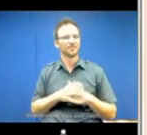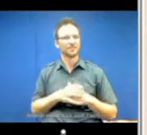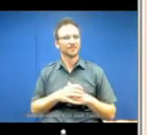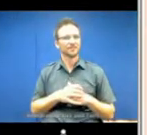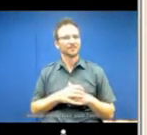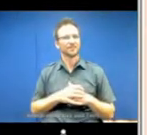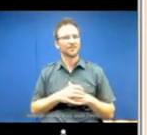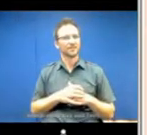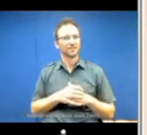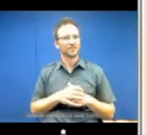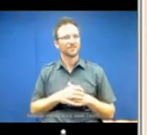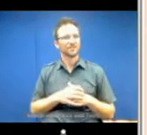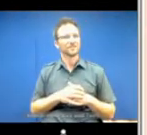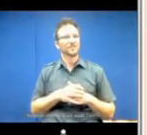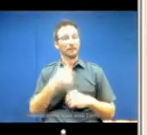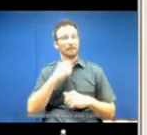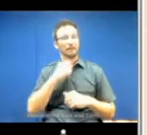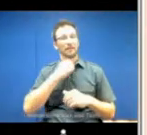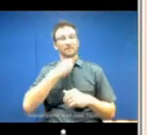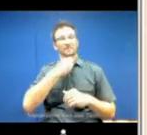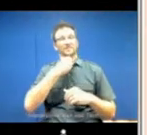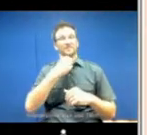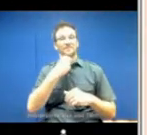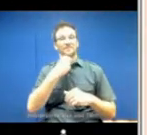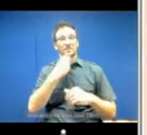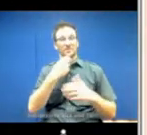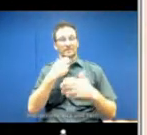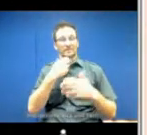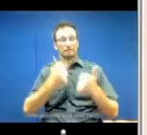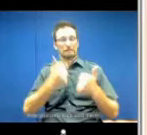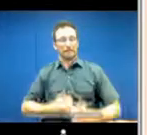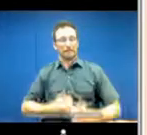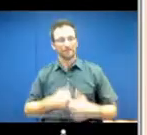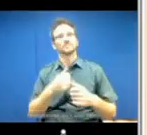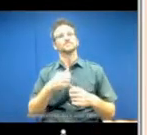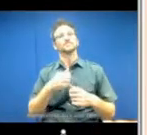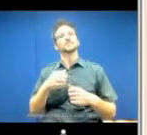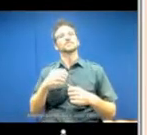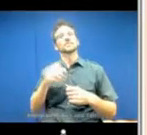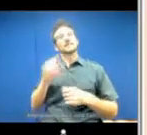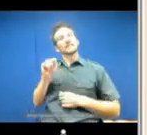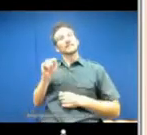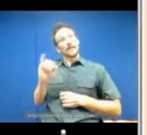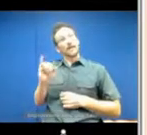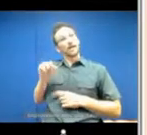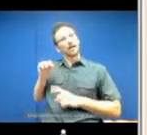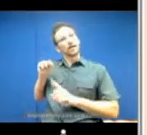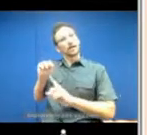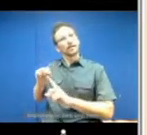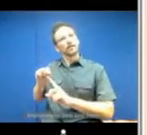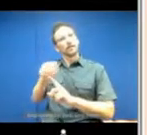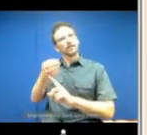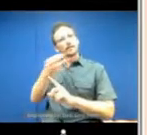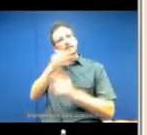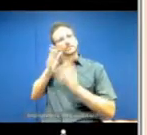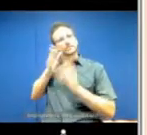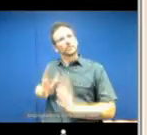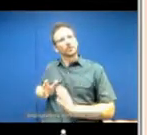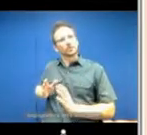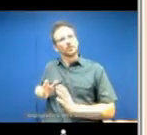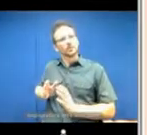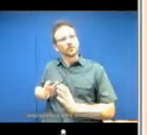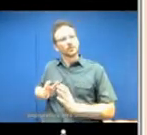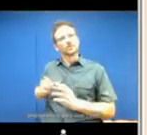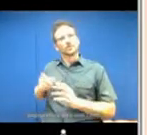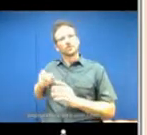Sorry, I was losing my voice. You're the expert. You're the one who knows how to talk about our field. So